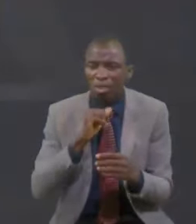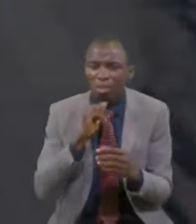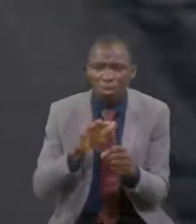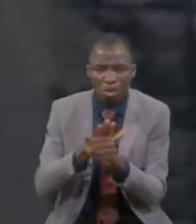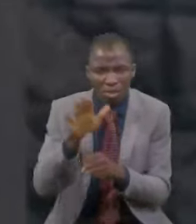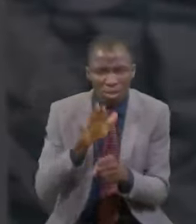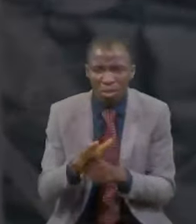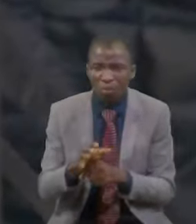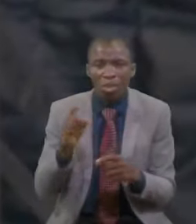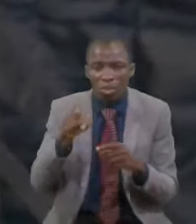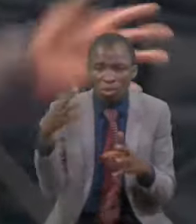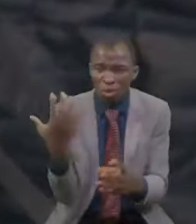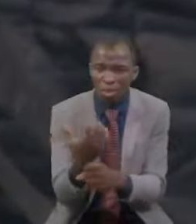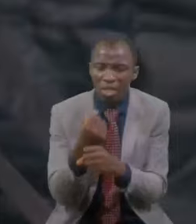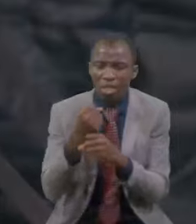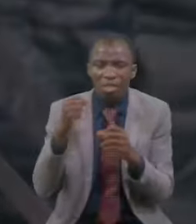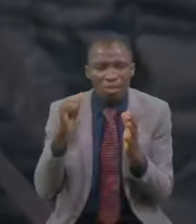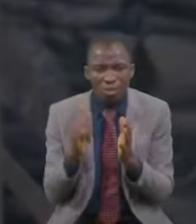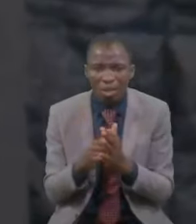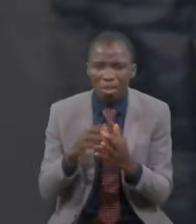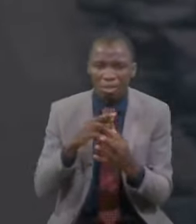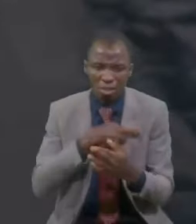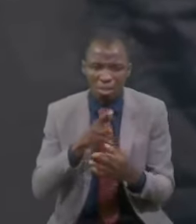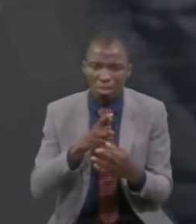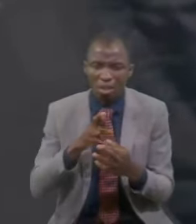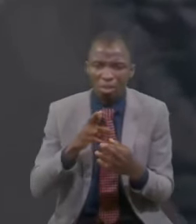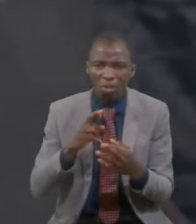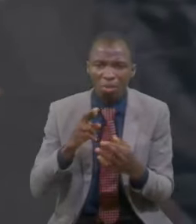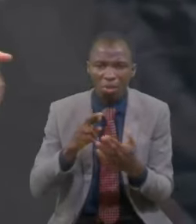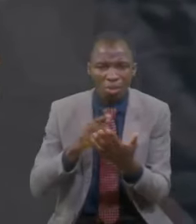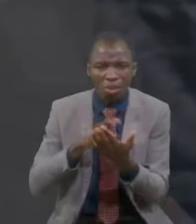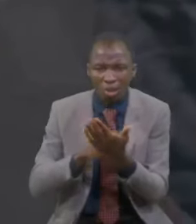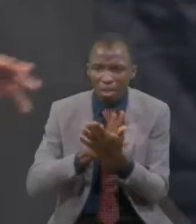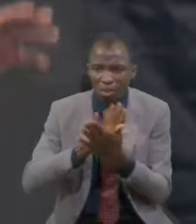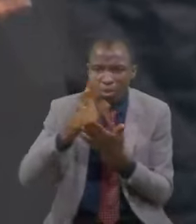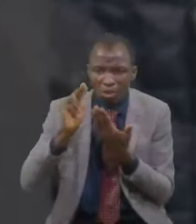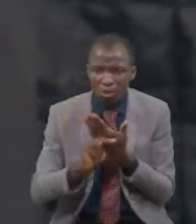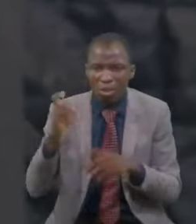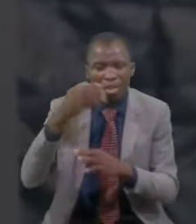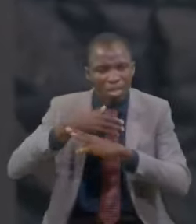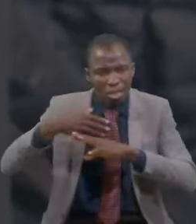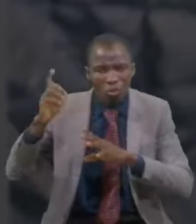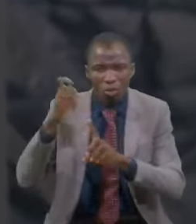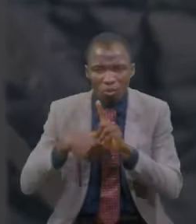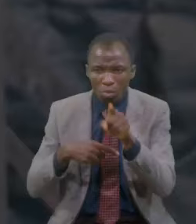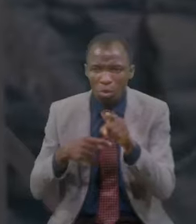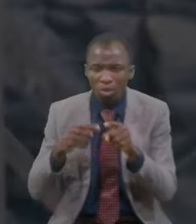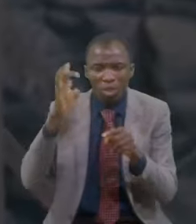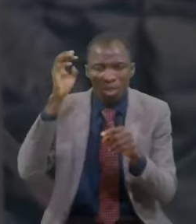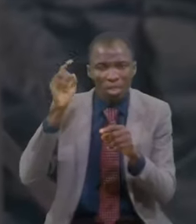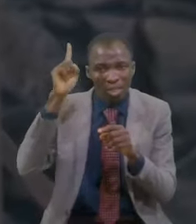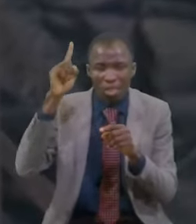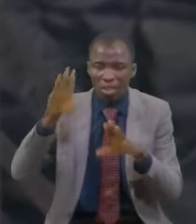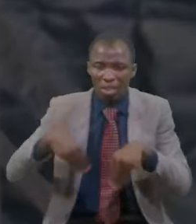that religious, traditional righteousness away from you, and he gives you his